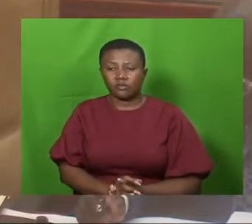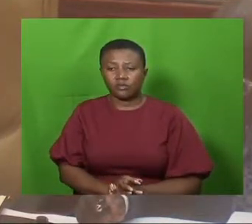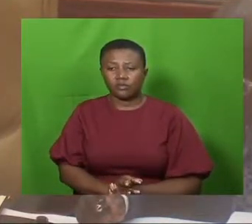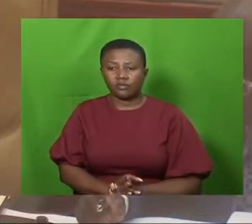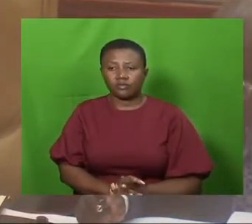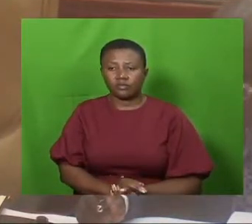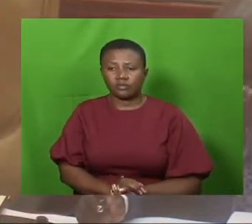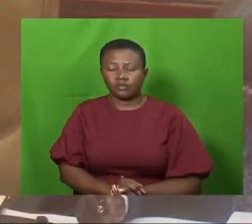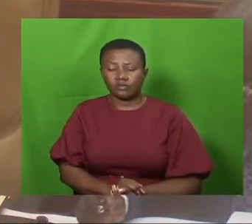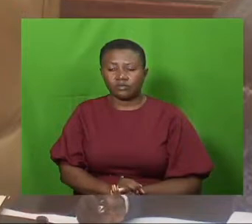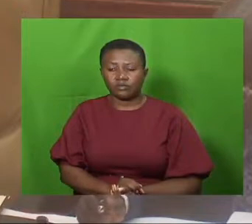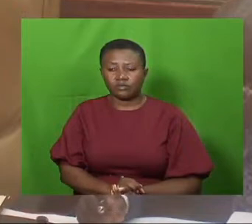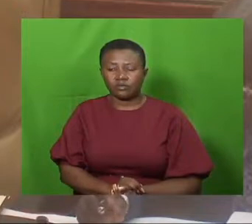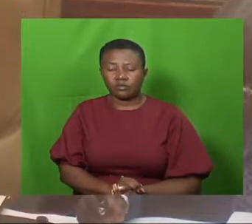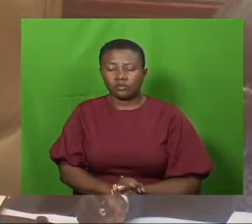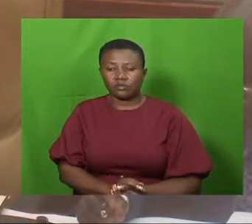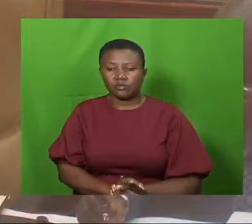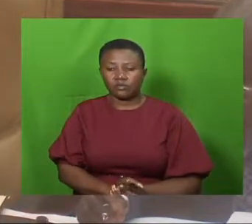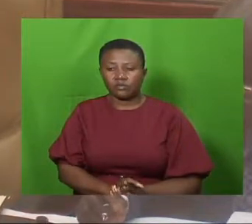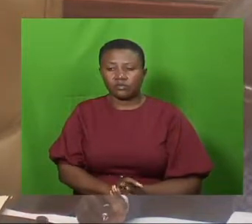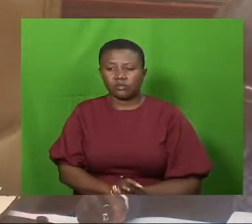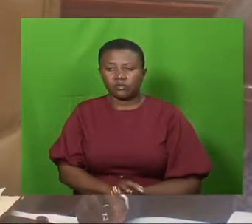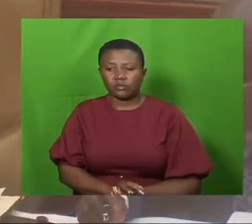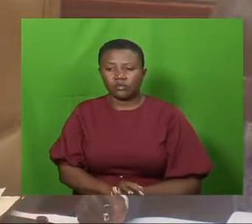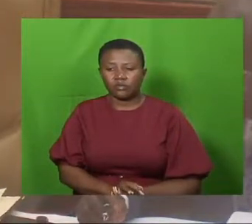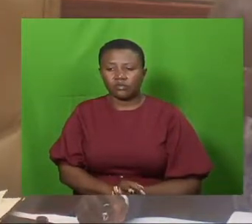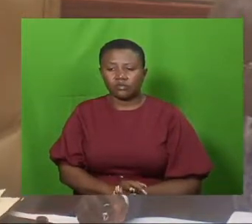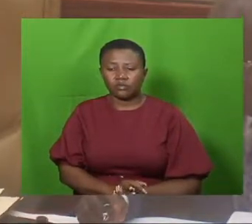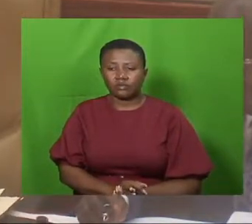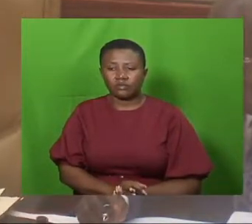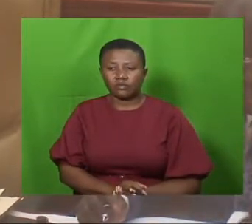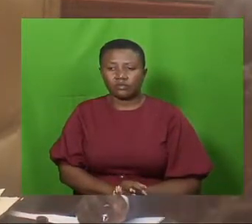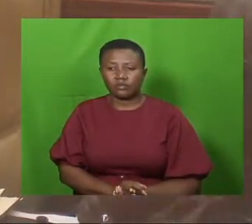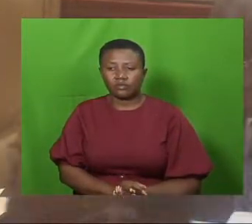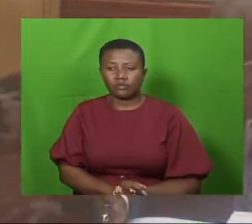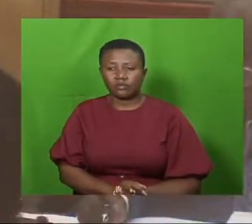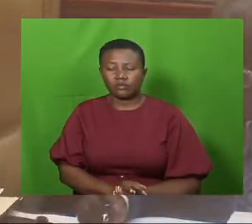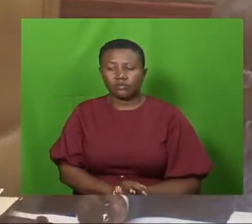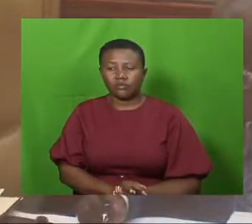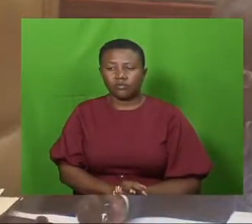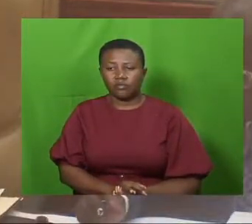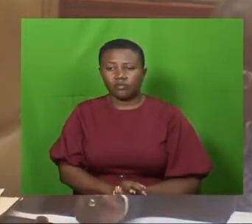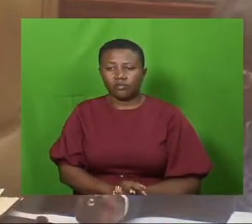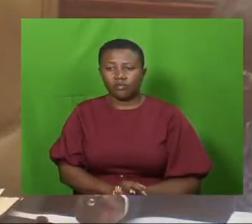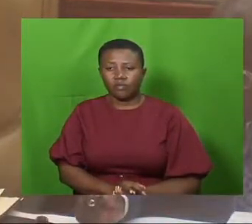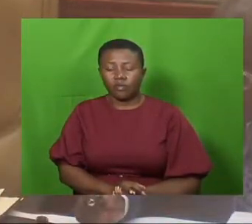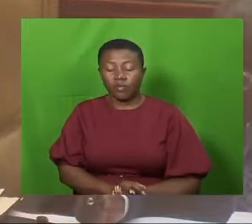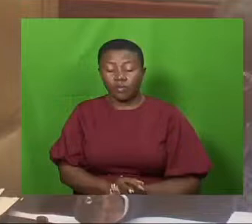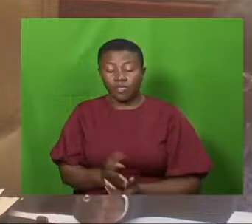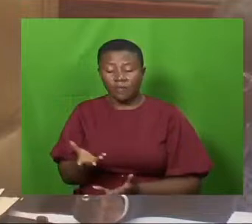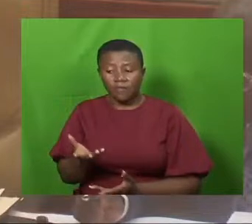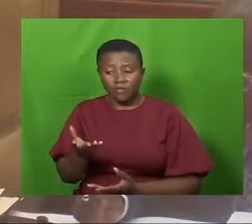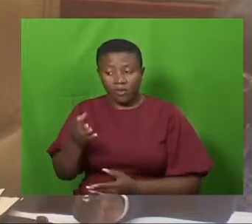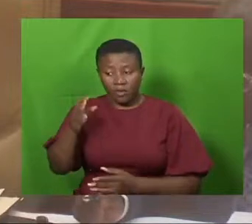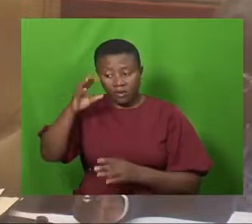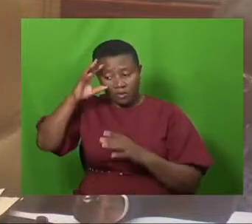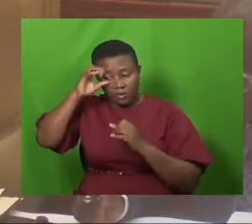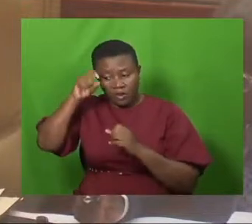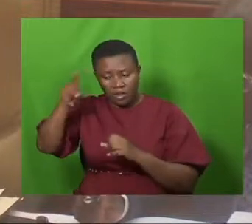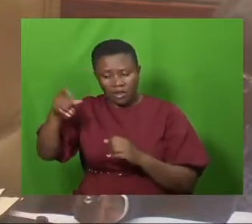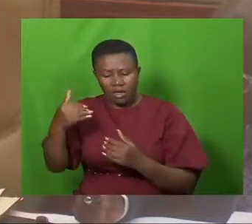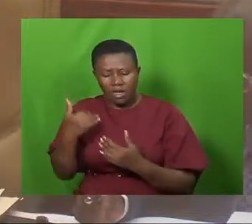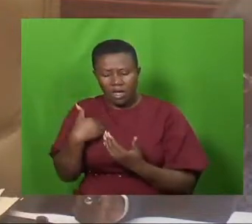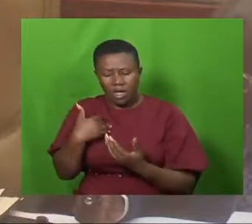part of the fourth industrial revolution going on. It took a facility and a far-sighted government which understood